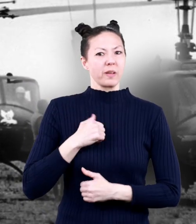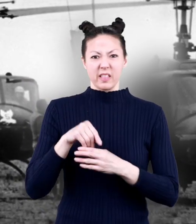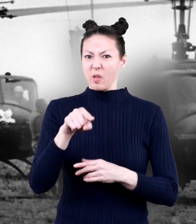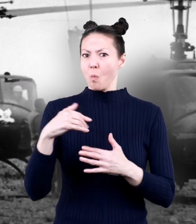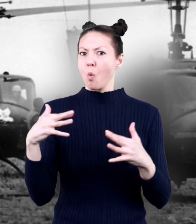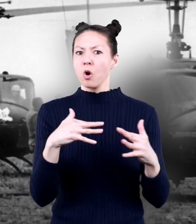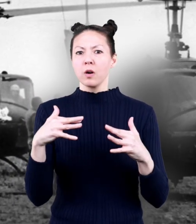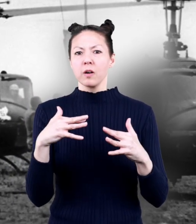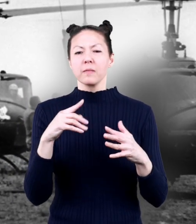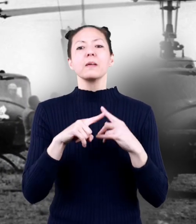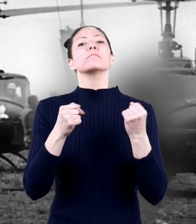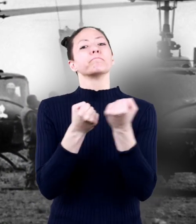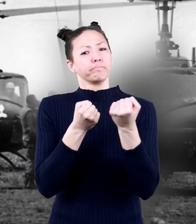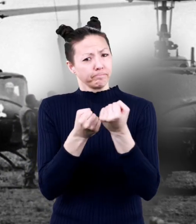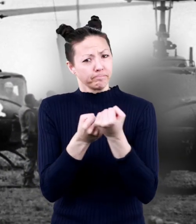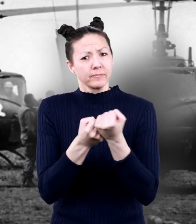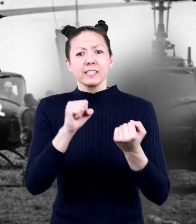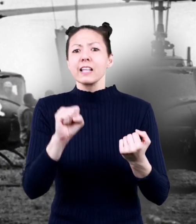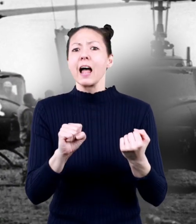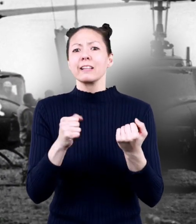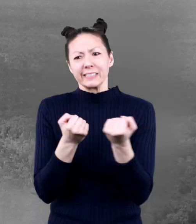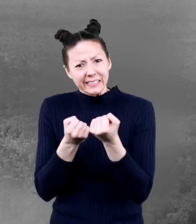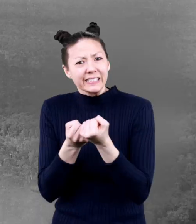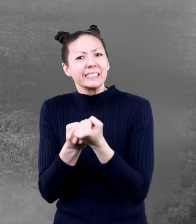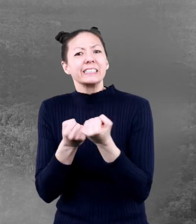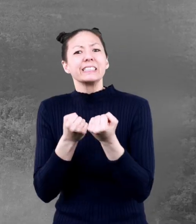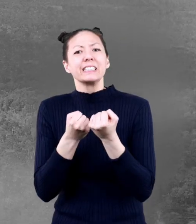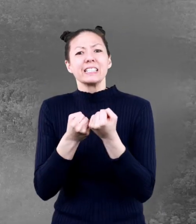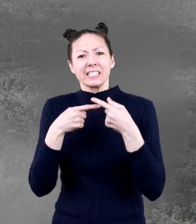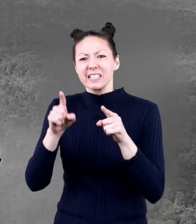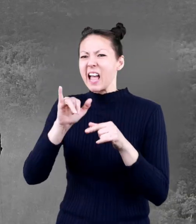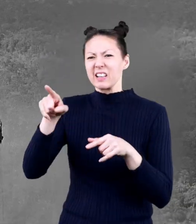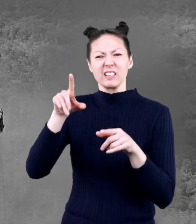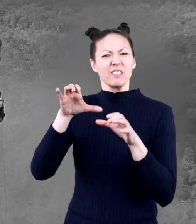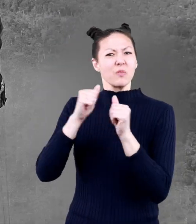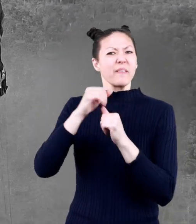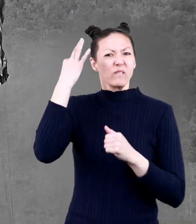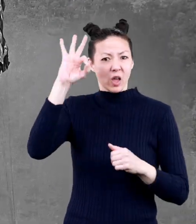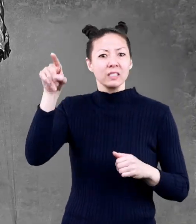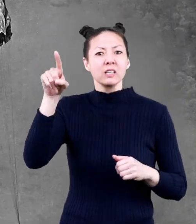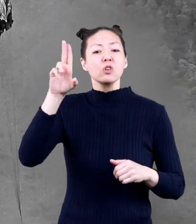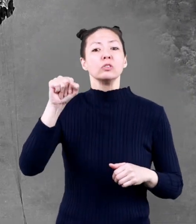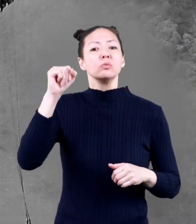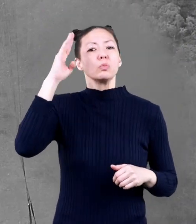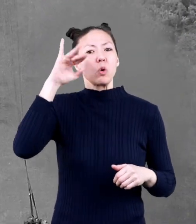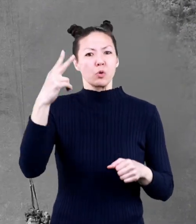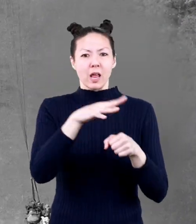any troops in the war, but did support the South with aid as they did with the French.